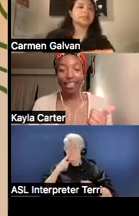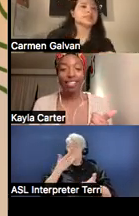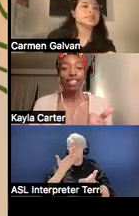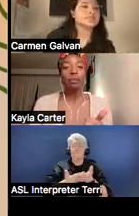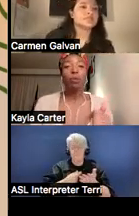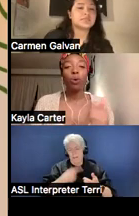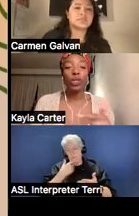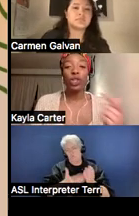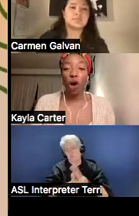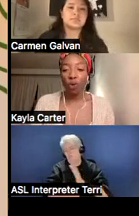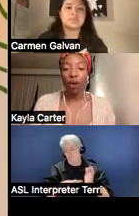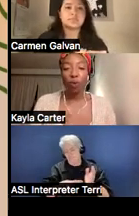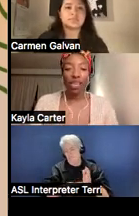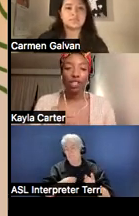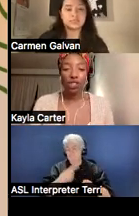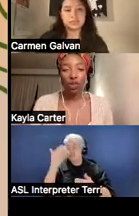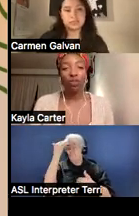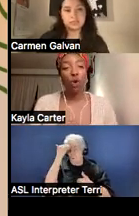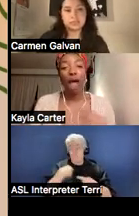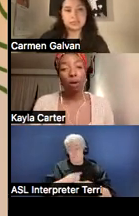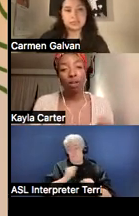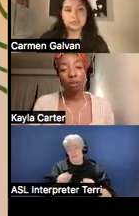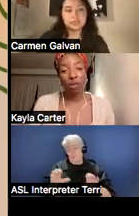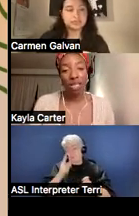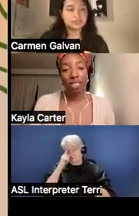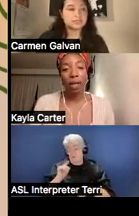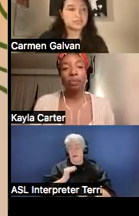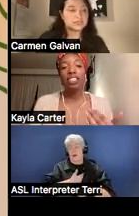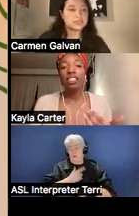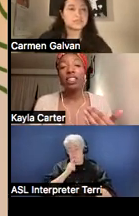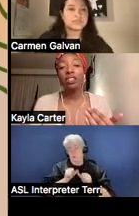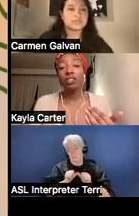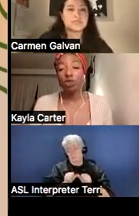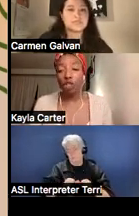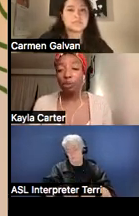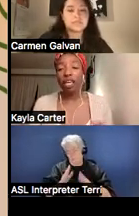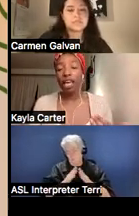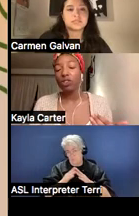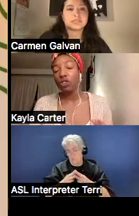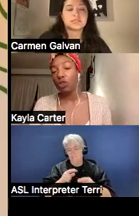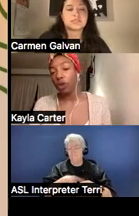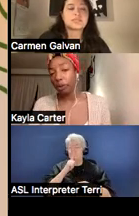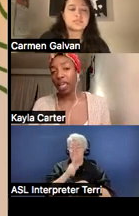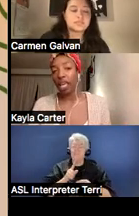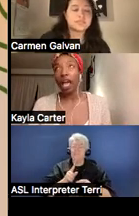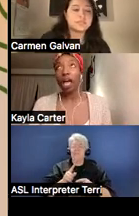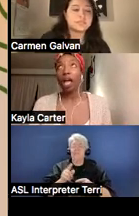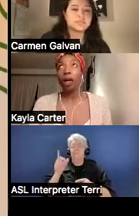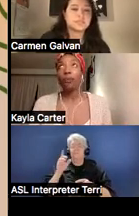good at, and what we know that we can do for our communities. It's an extremely,